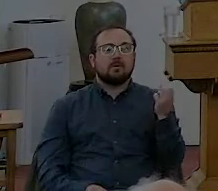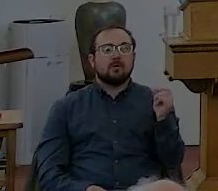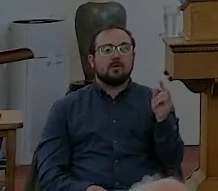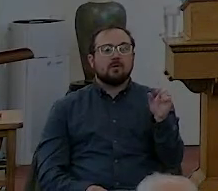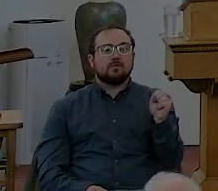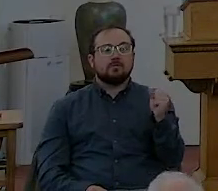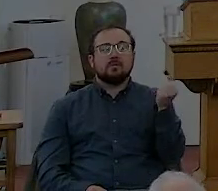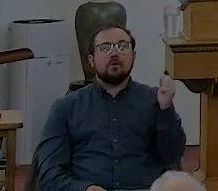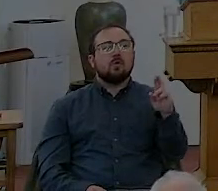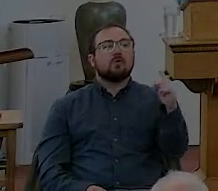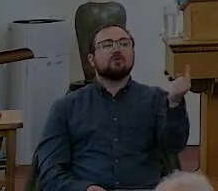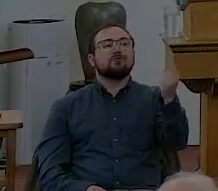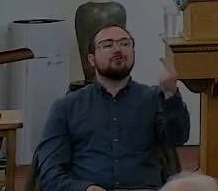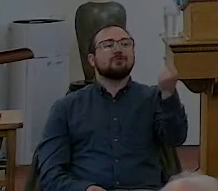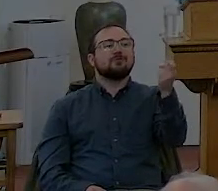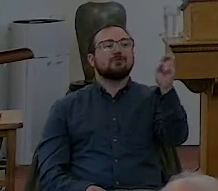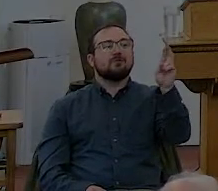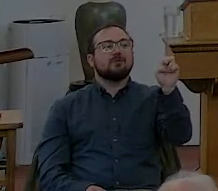maybe Greg.